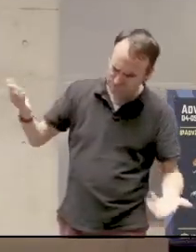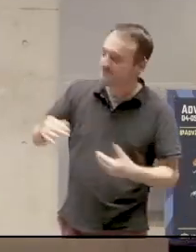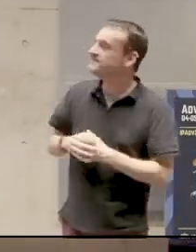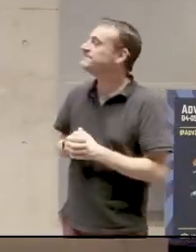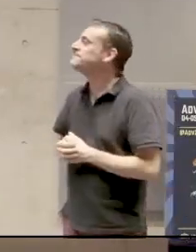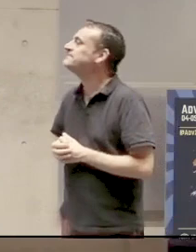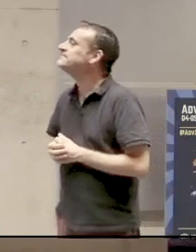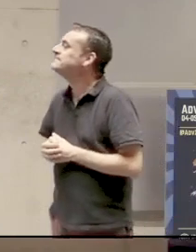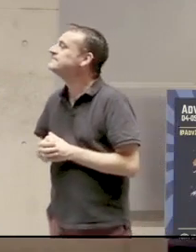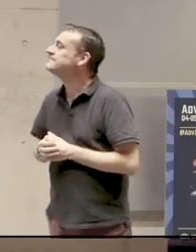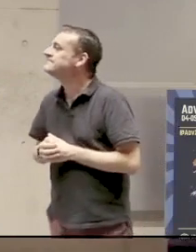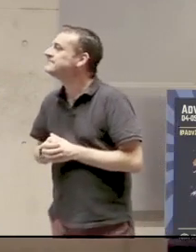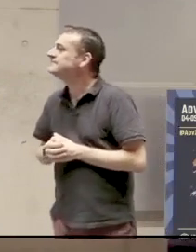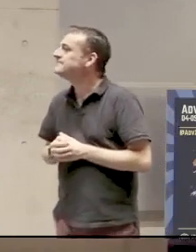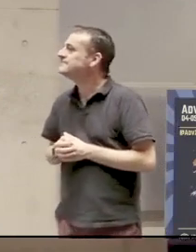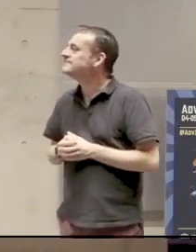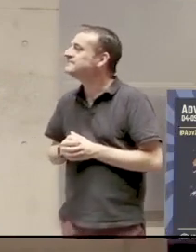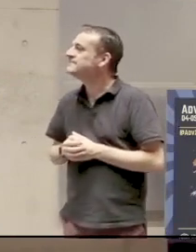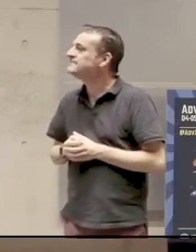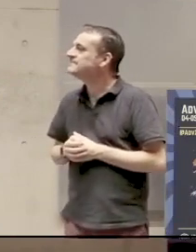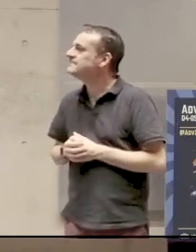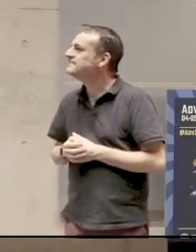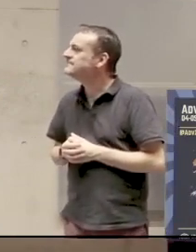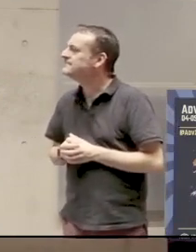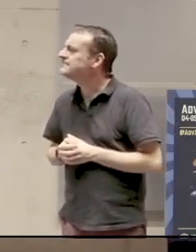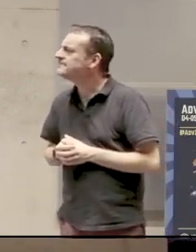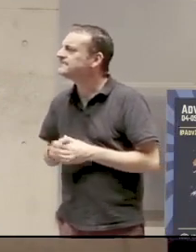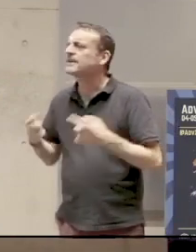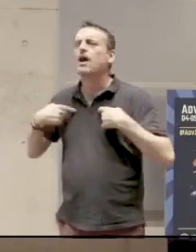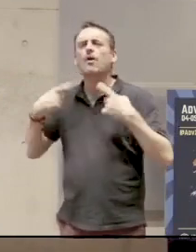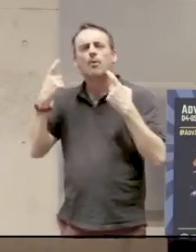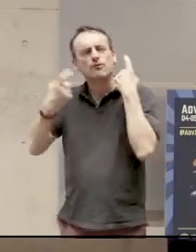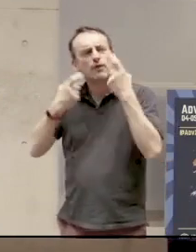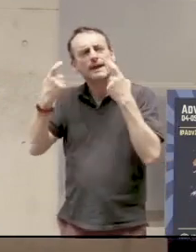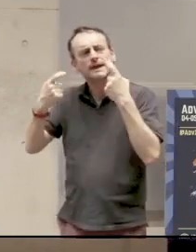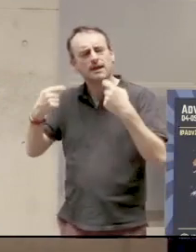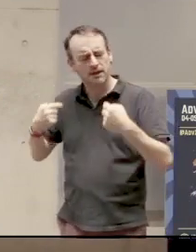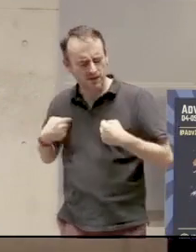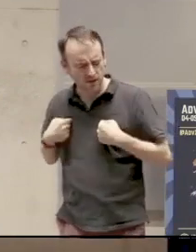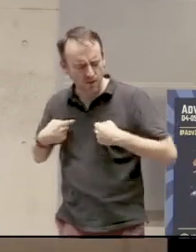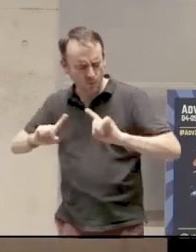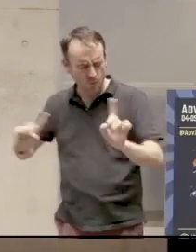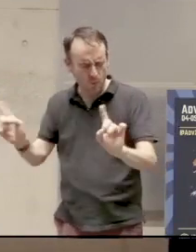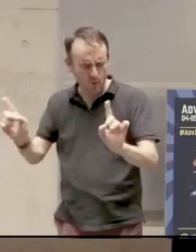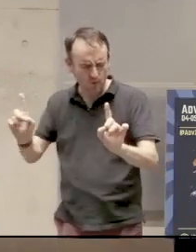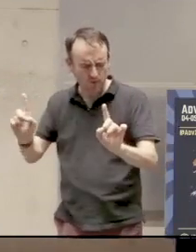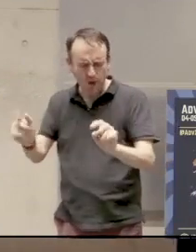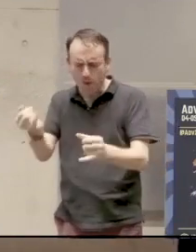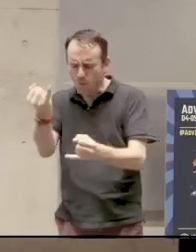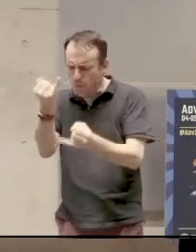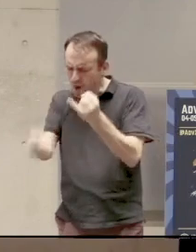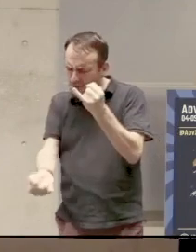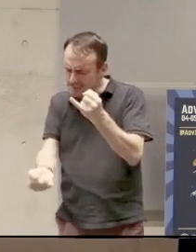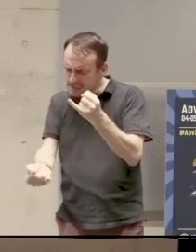So I was wondering, it's actually really been burning on my mind since the panel started. I was wondering what the worst